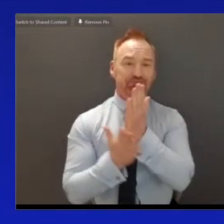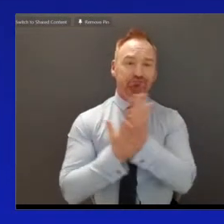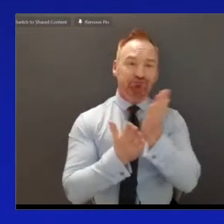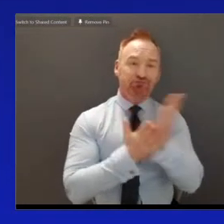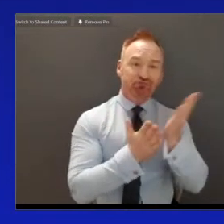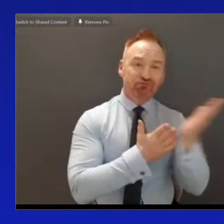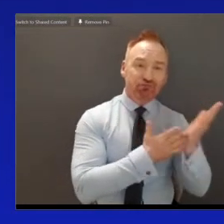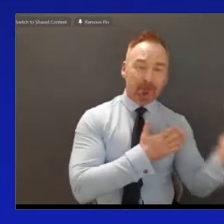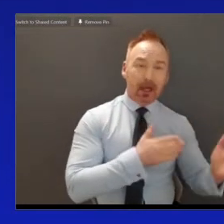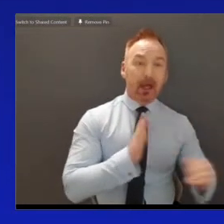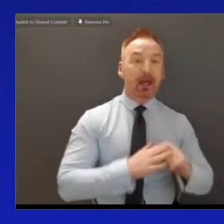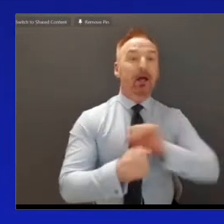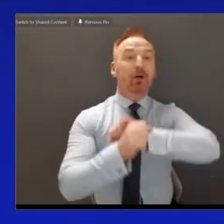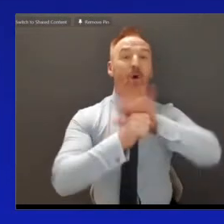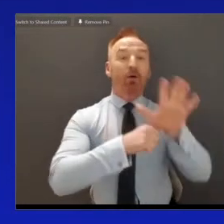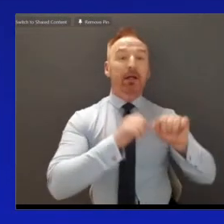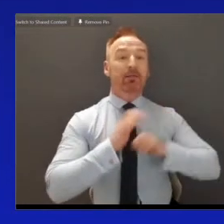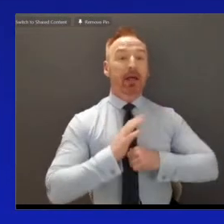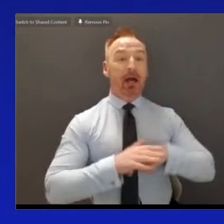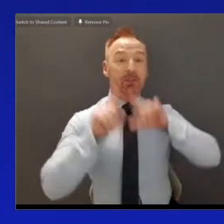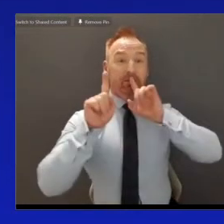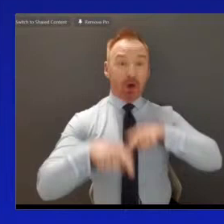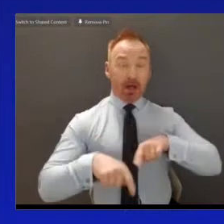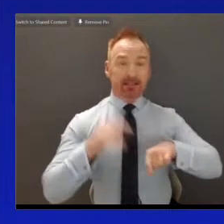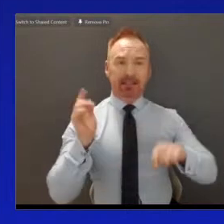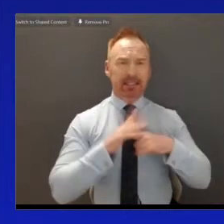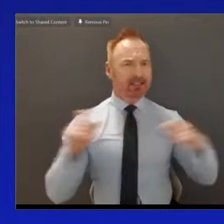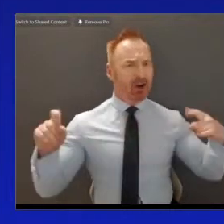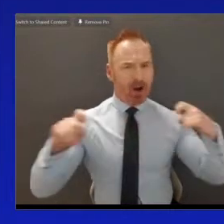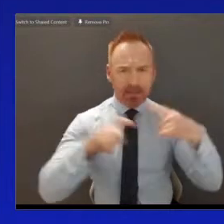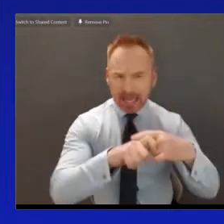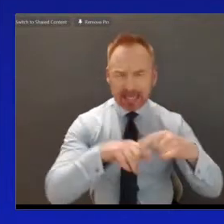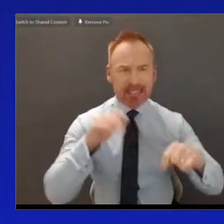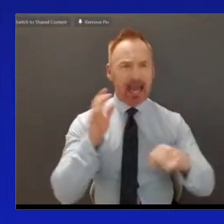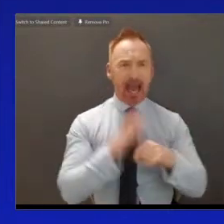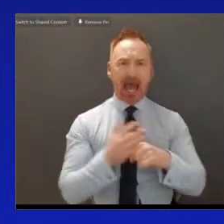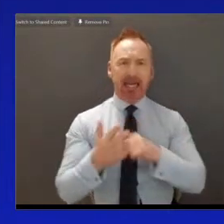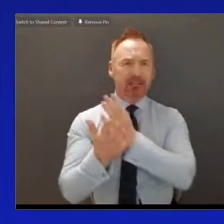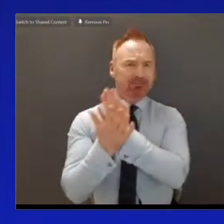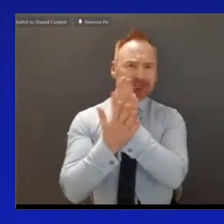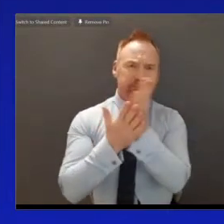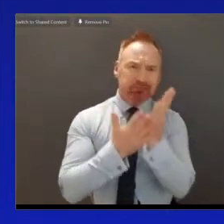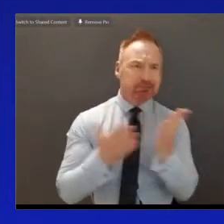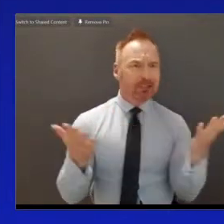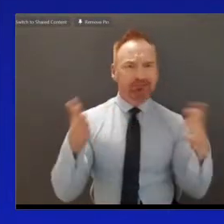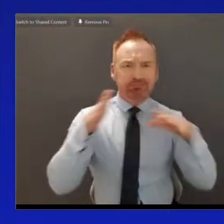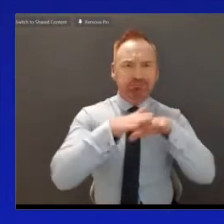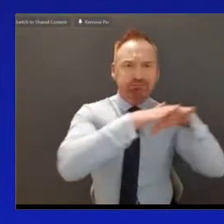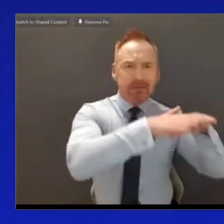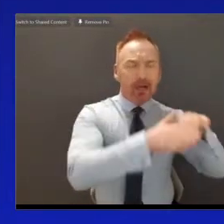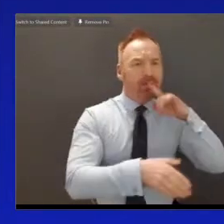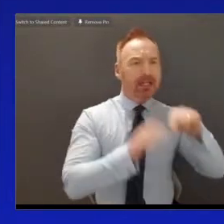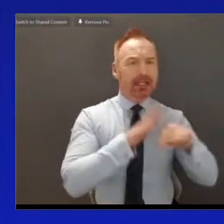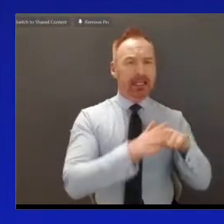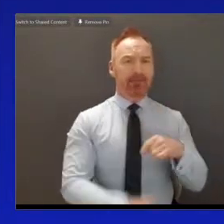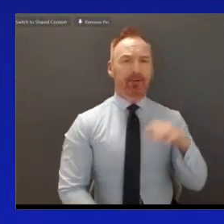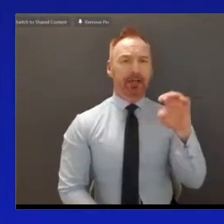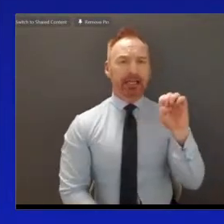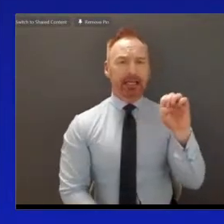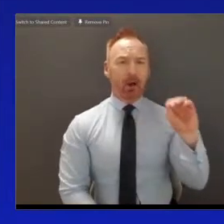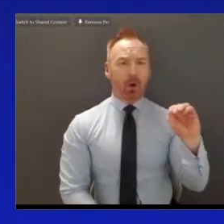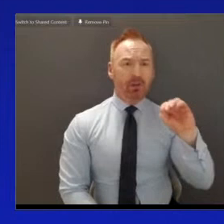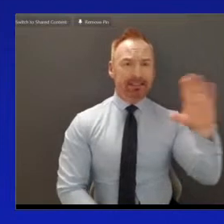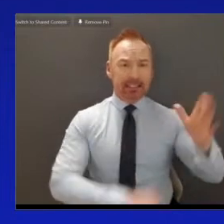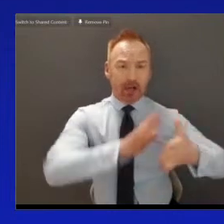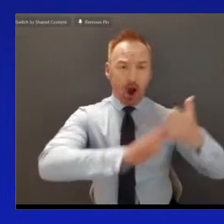is complex and multifaceted. It is important to remember that this structure exists in support of all EOC operations in